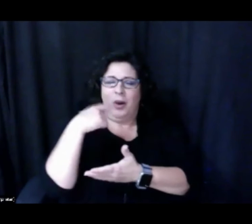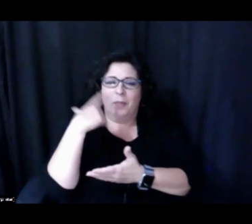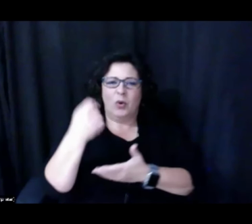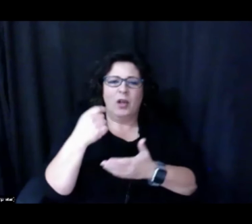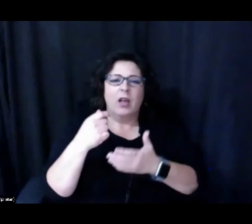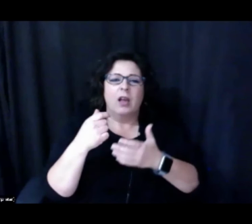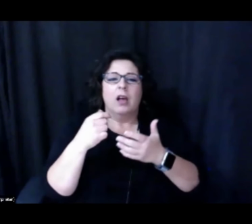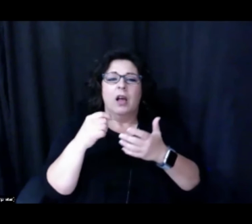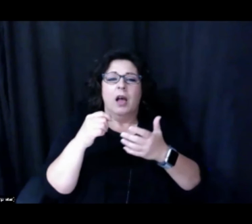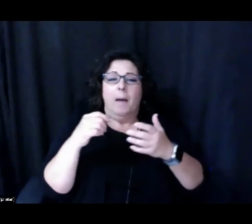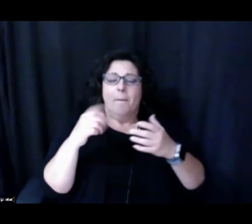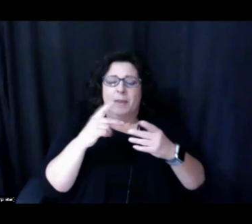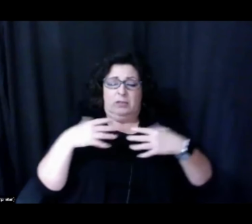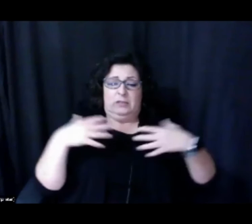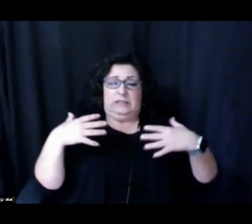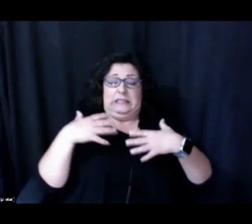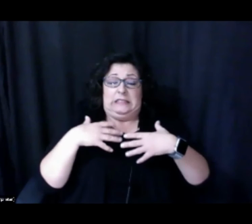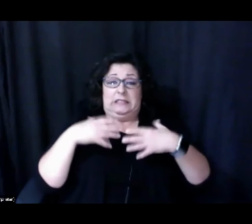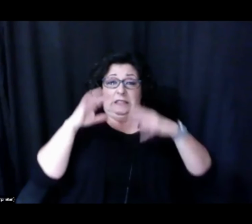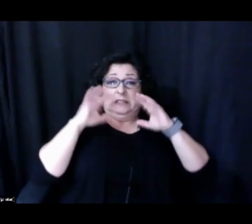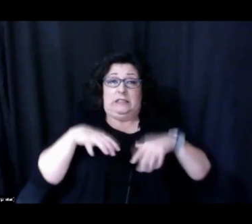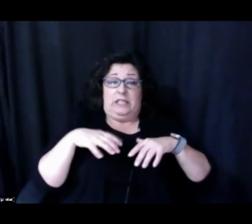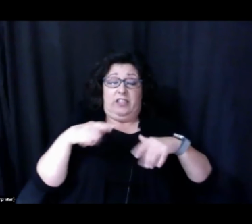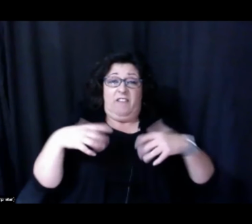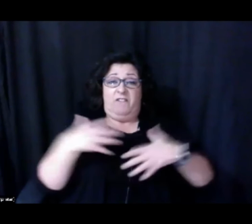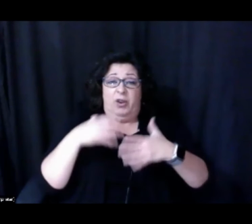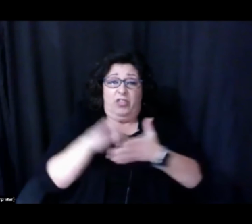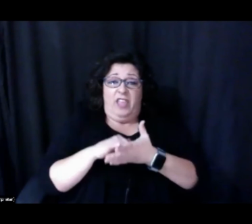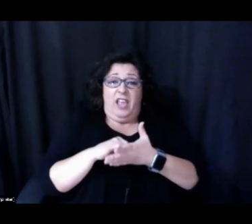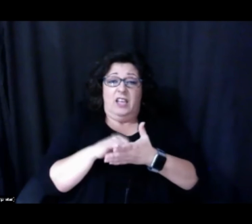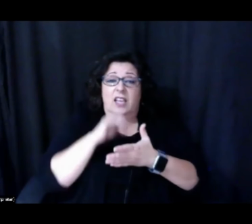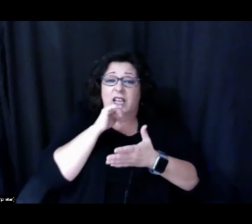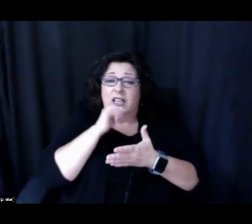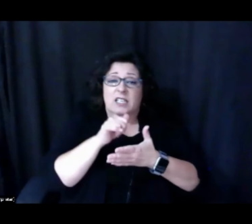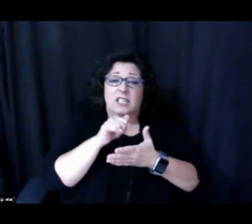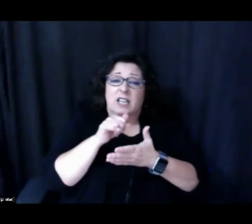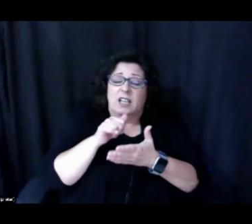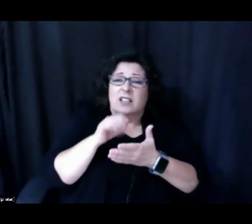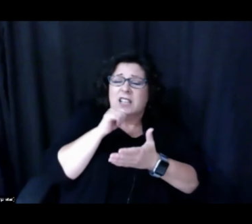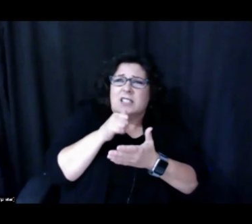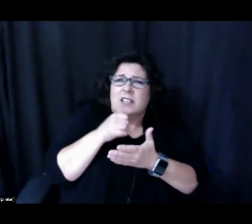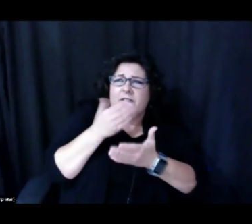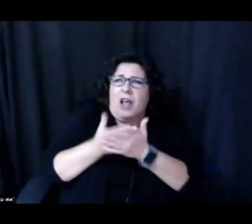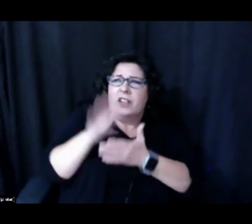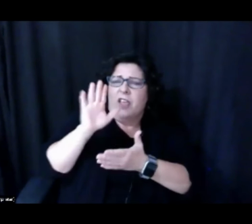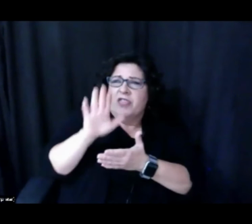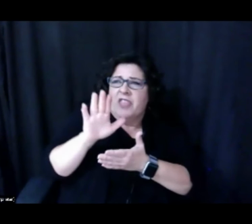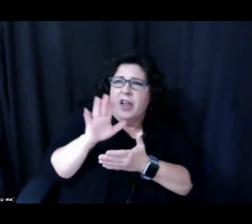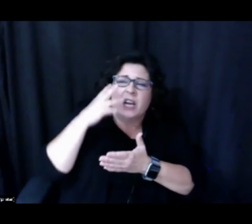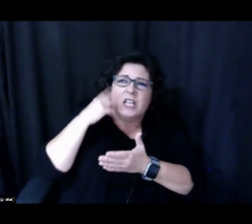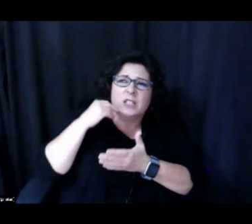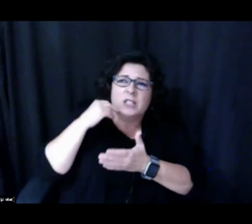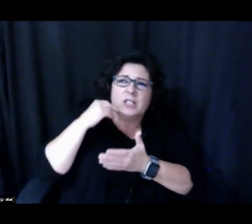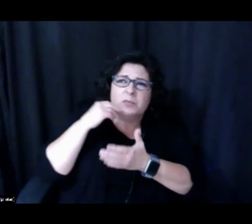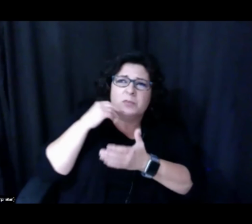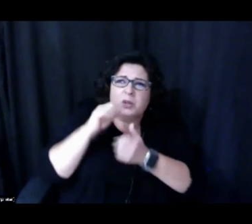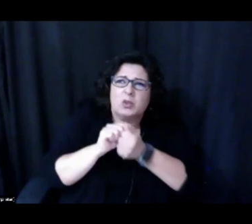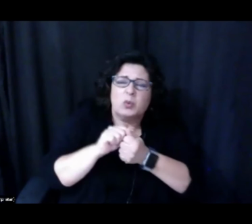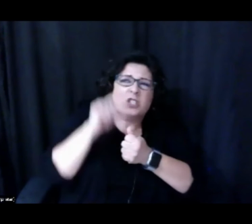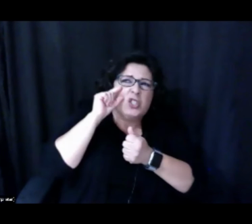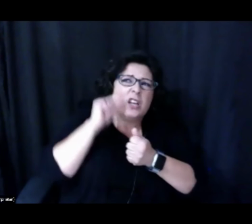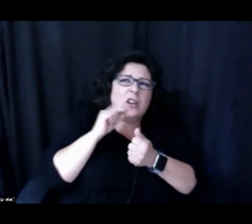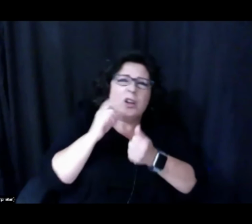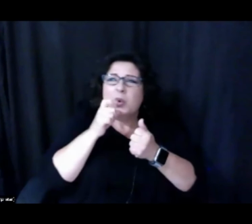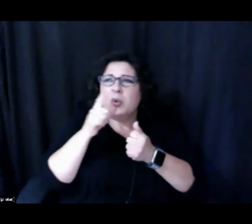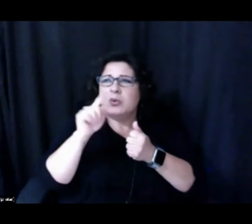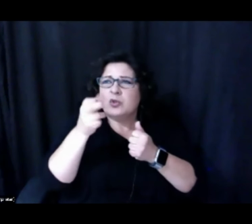balk at that a little bit because they fear that it invalidates their experience of gender, whether we're talking about someone who's trans, someone who's cis, but someone who is like, but